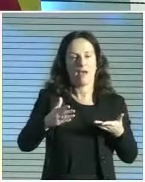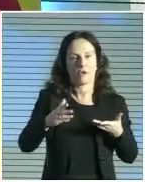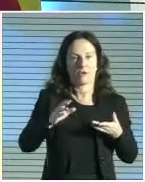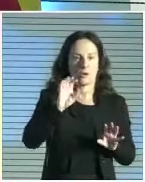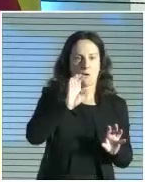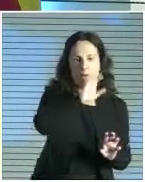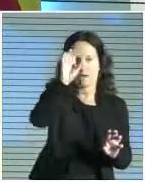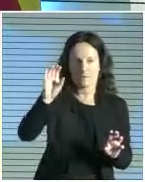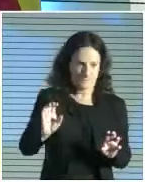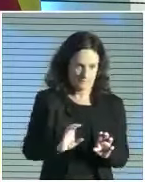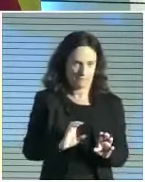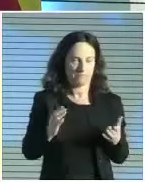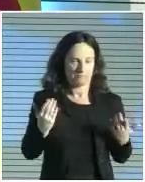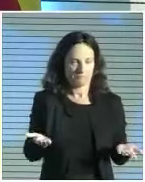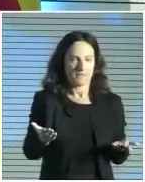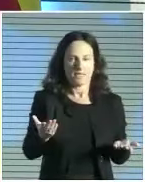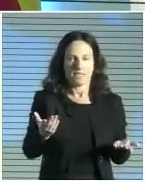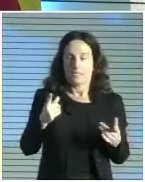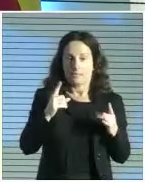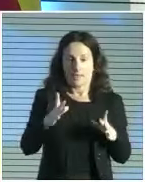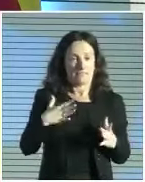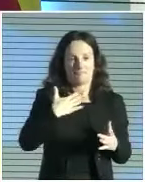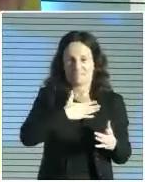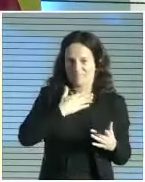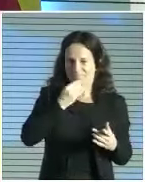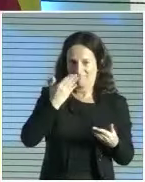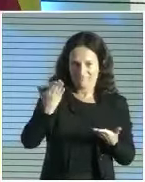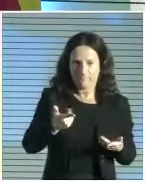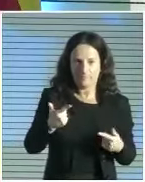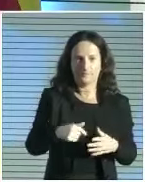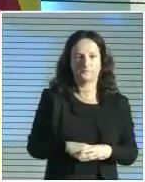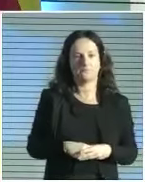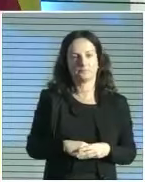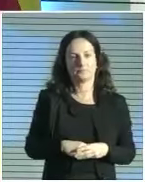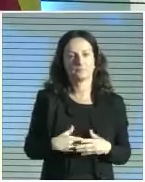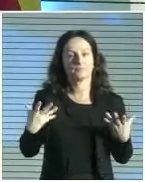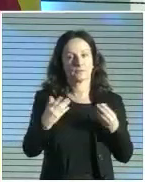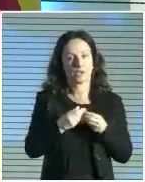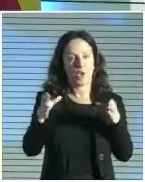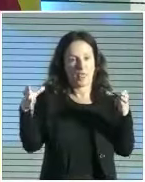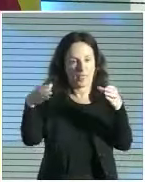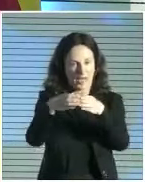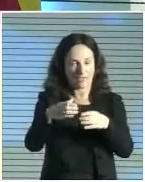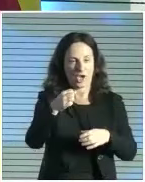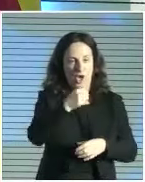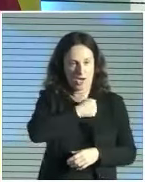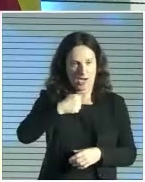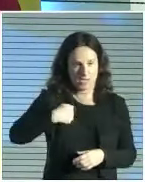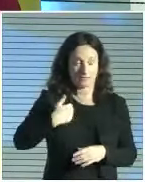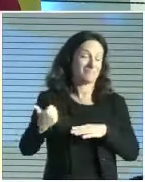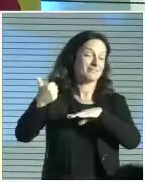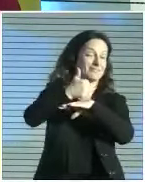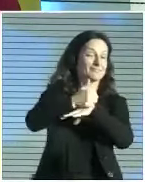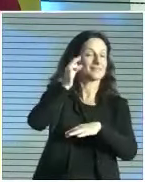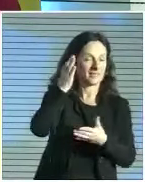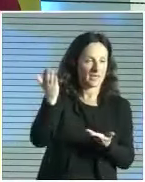here, complementing the delegation of Canada or heading the delegation of Canada. But I think you